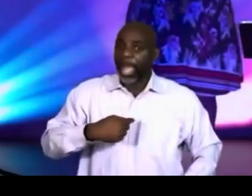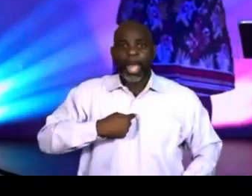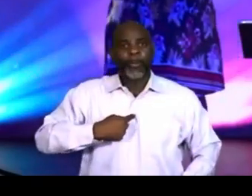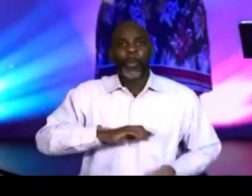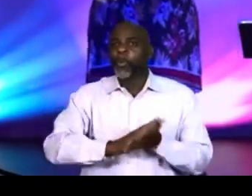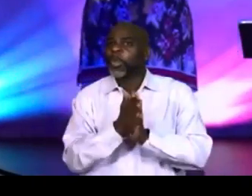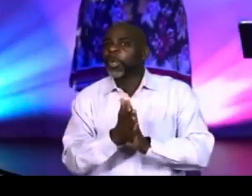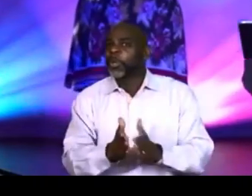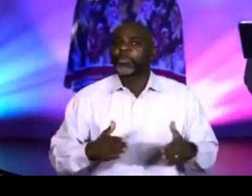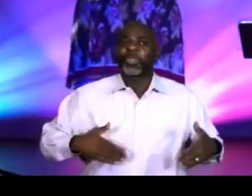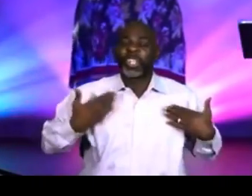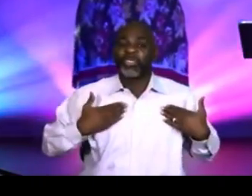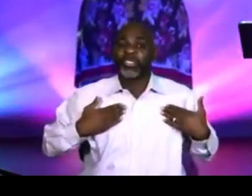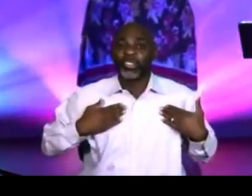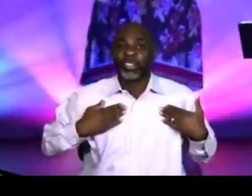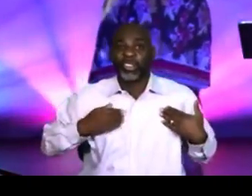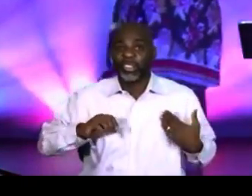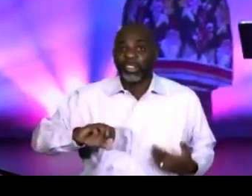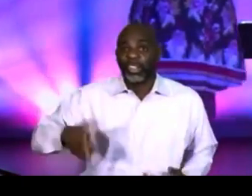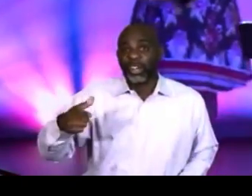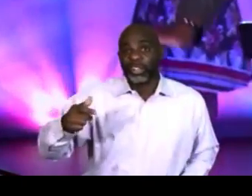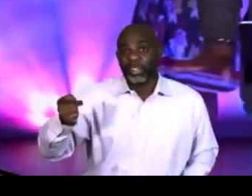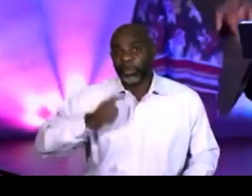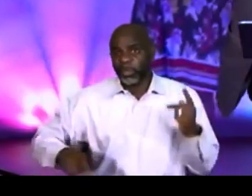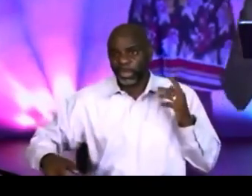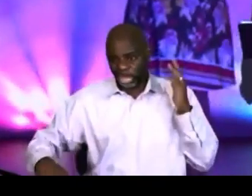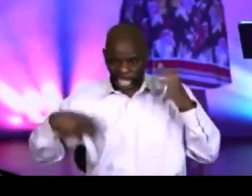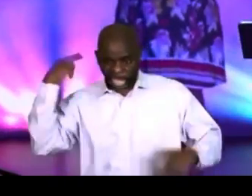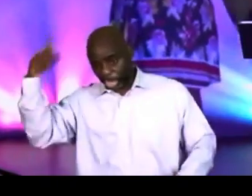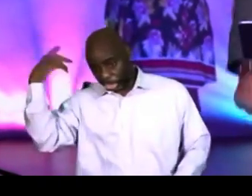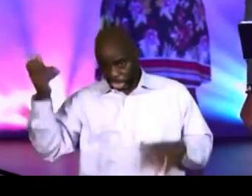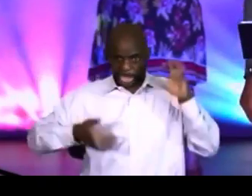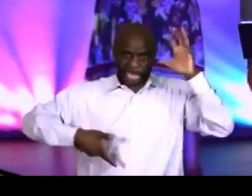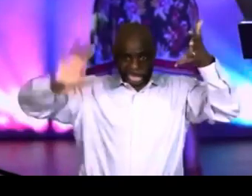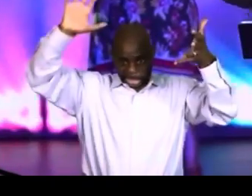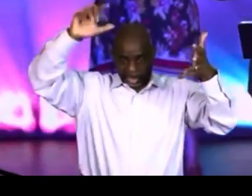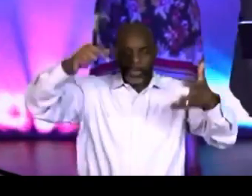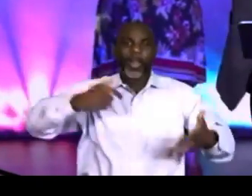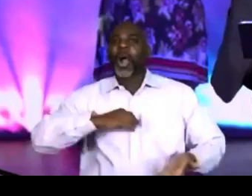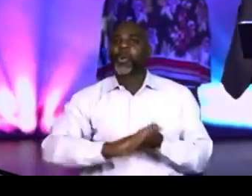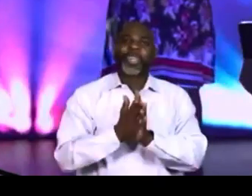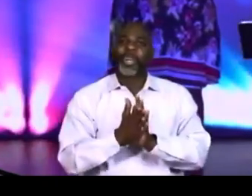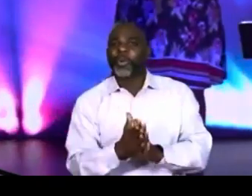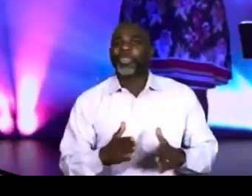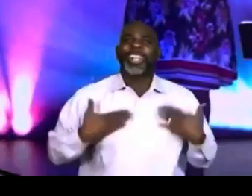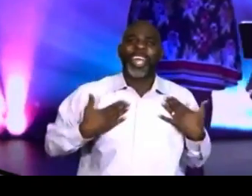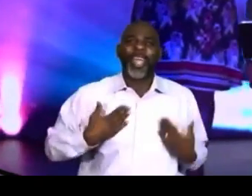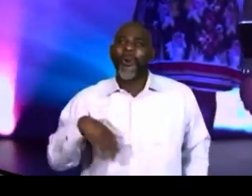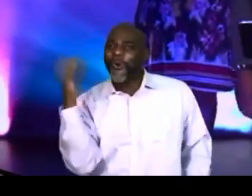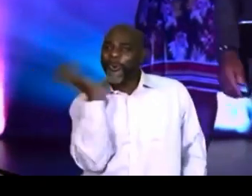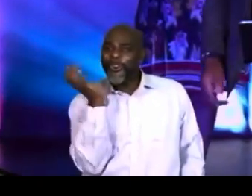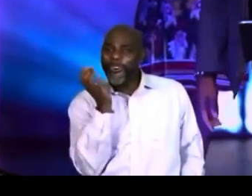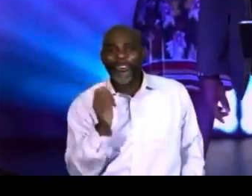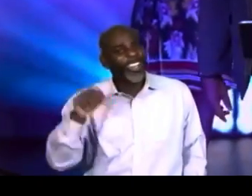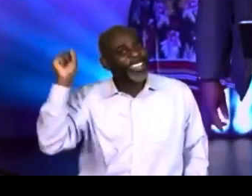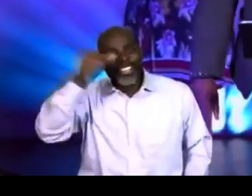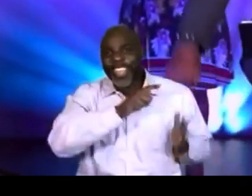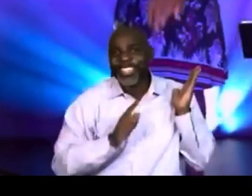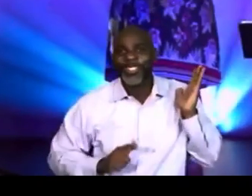While everybody else is tripping, while everybody else is going crazy, I'm going to be glad. Woo! Yes,